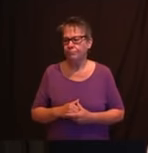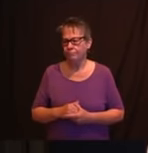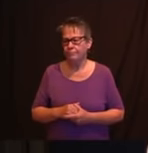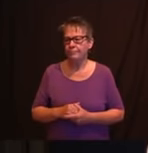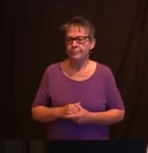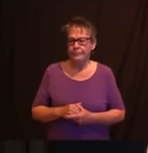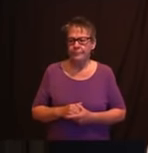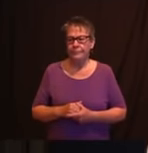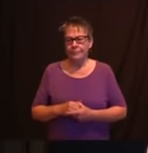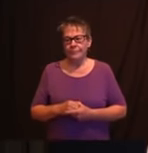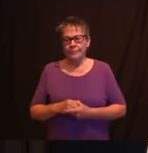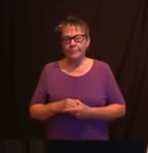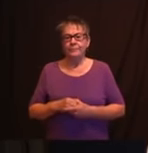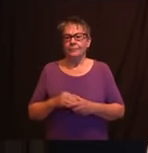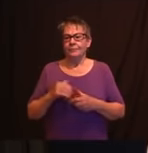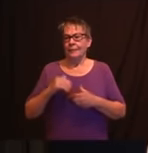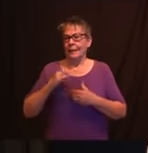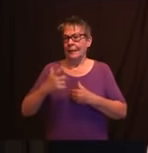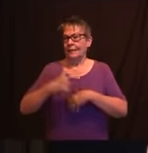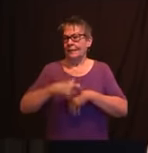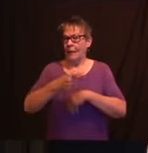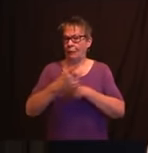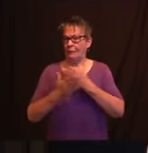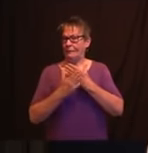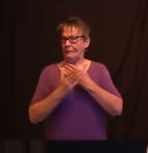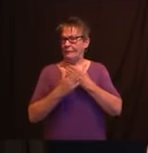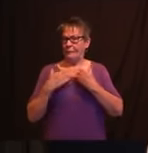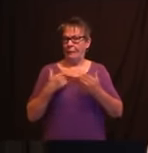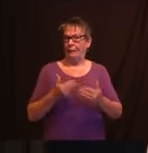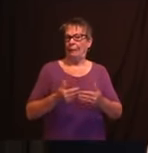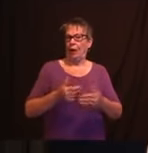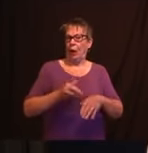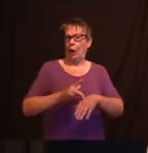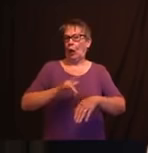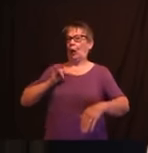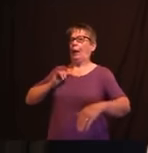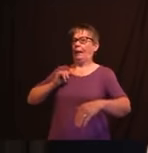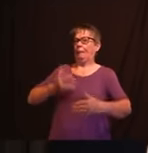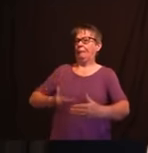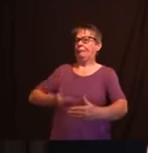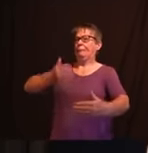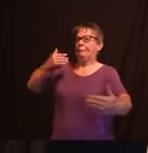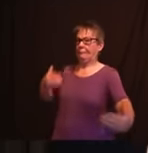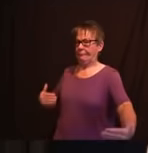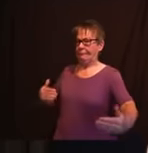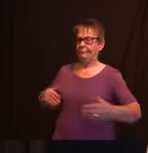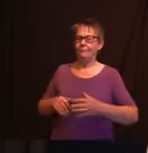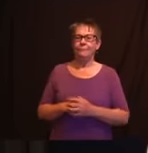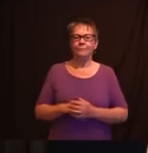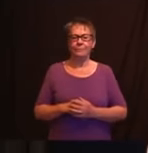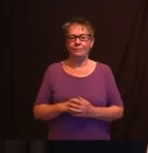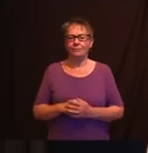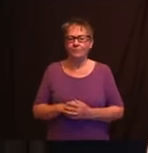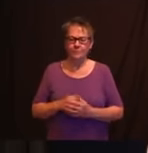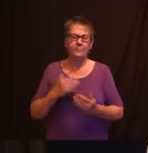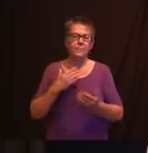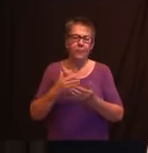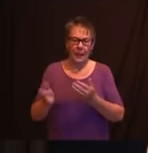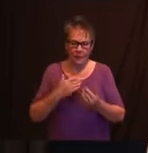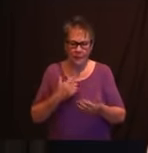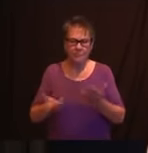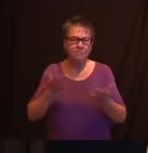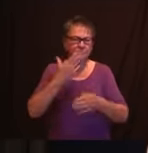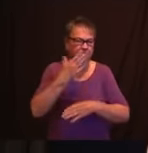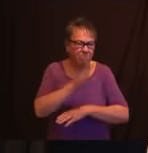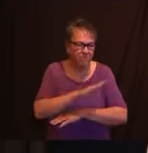punctuality. So good afternoon, Governor and Commissioner Persichilli. On behalf of the nursing home workers